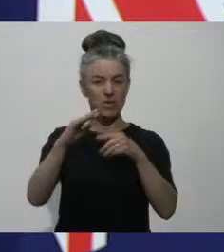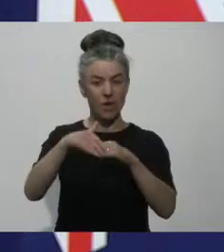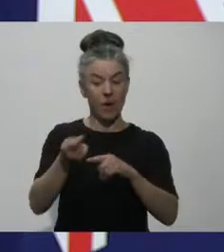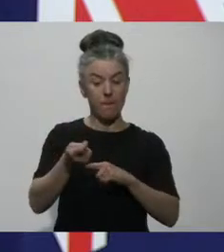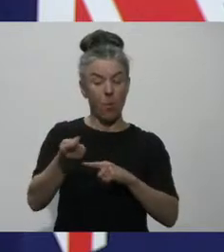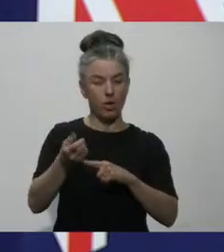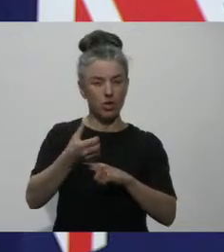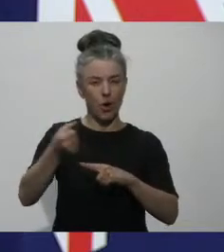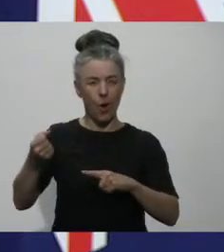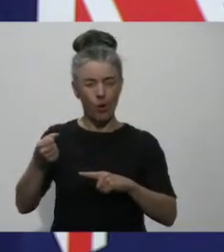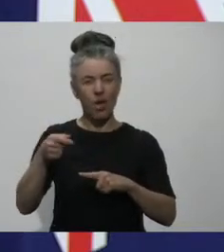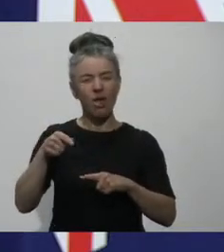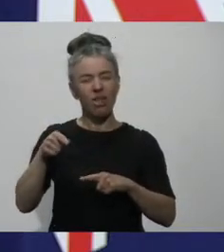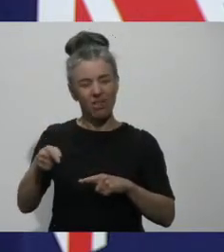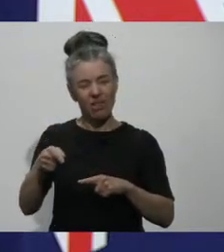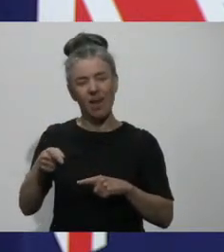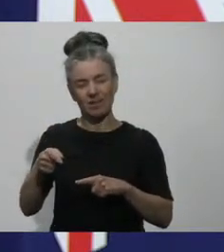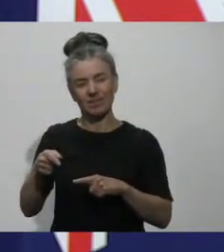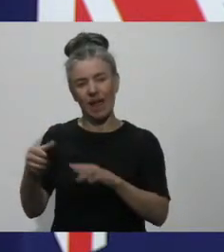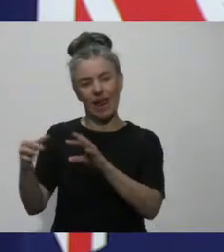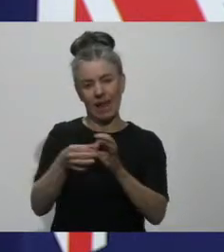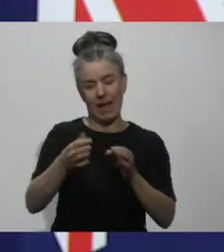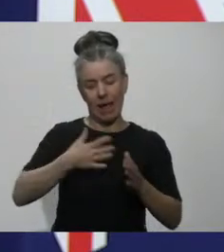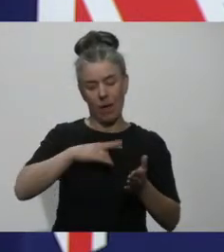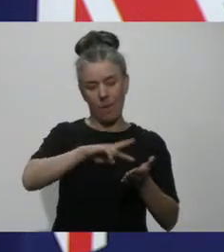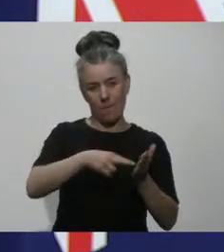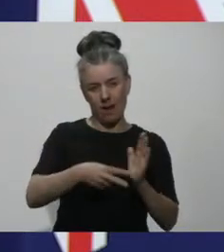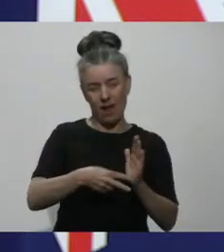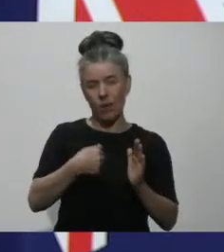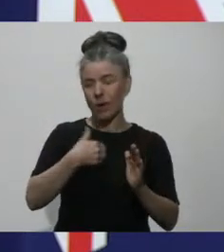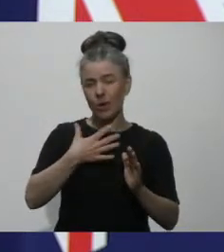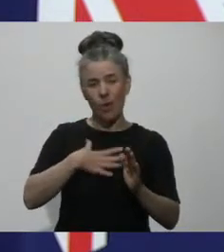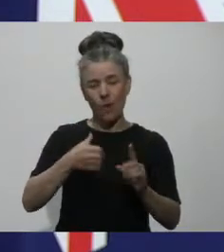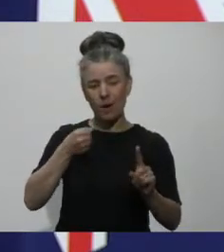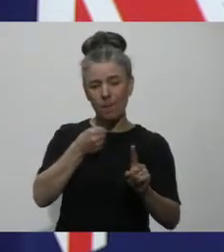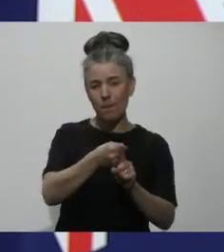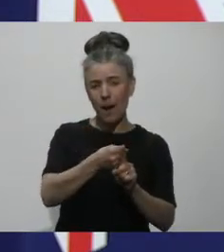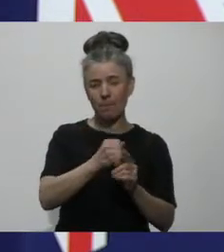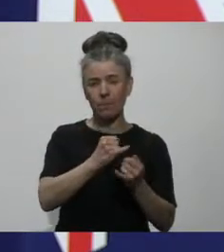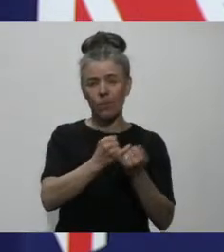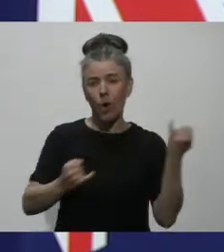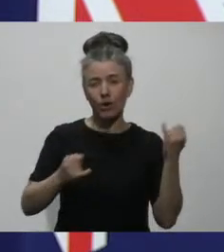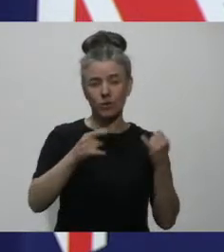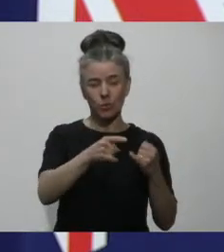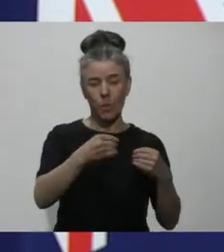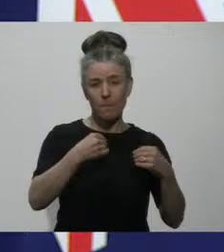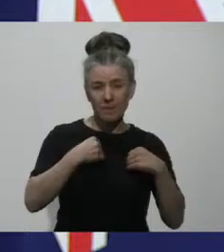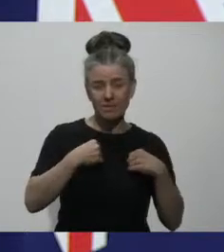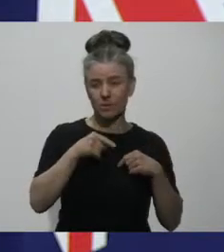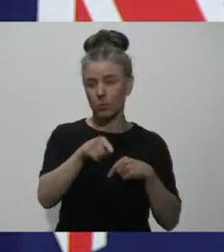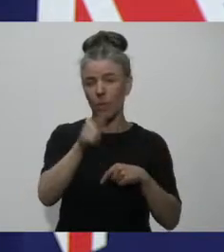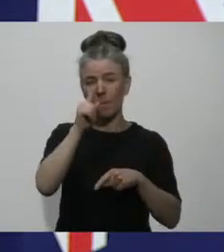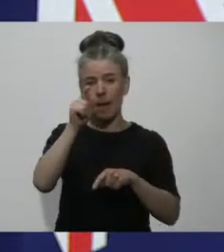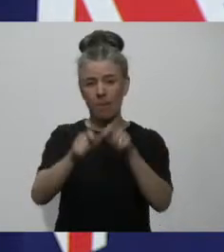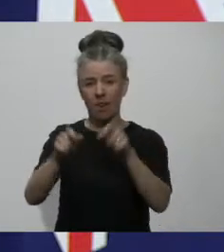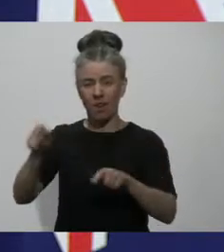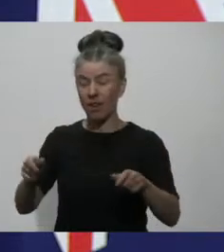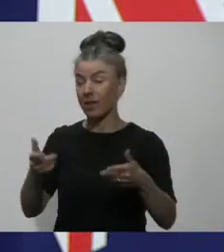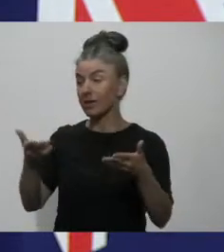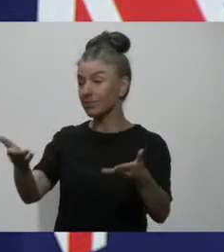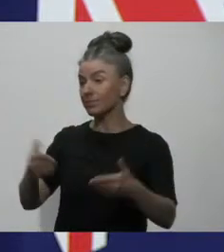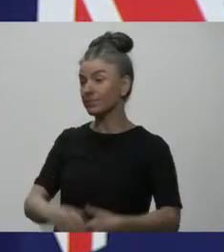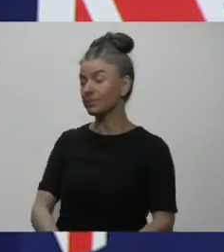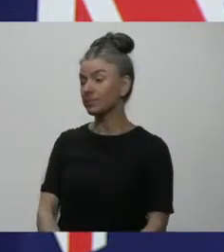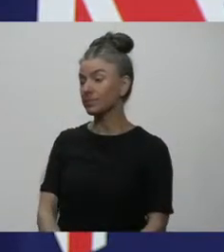is all part of our plan to continue to help cushion the blow for businesses and households as we fight the virus. Gina. Looking